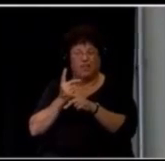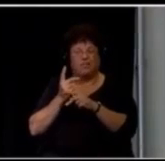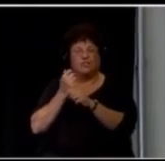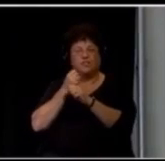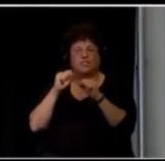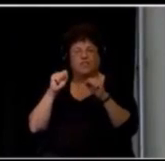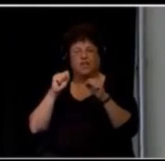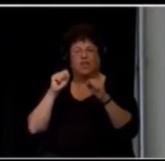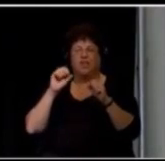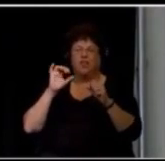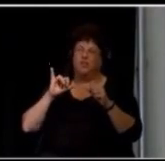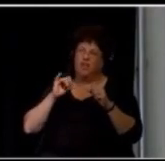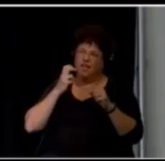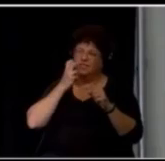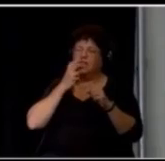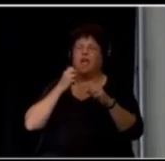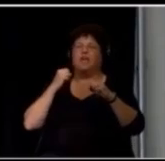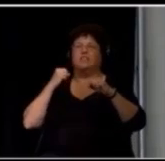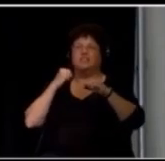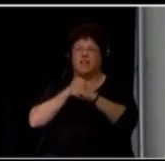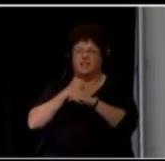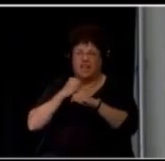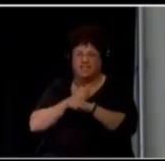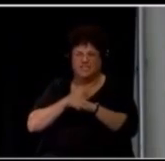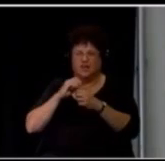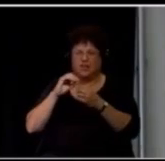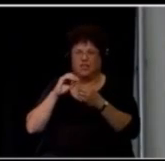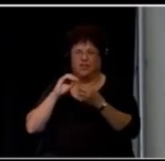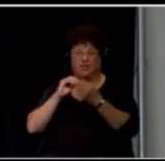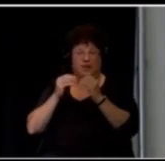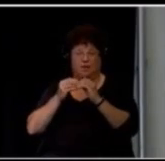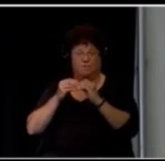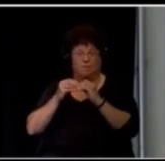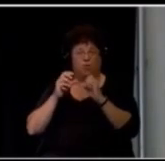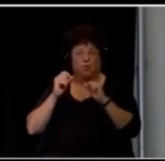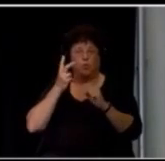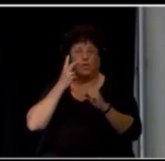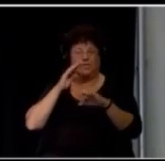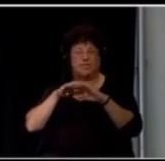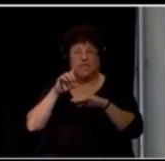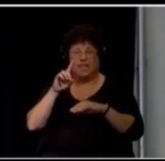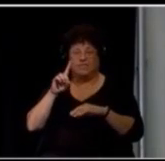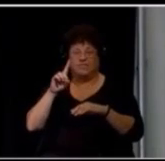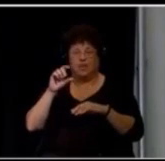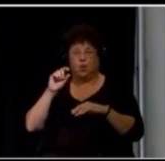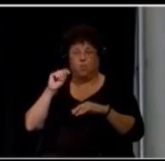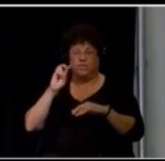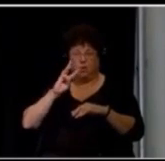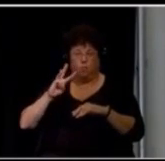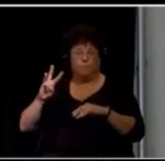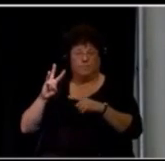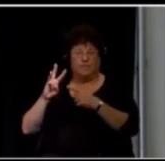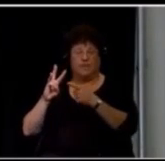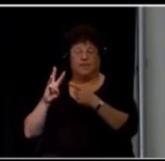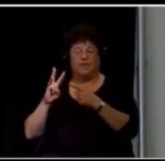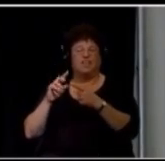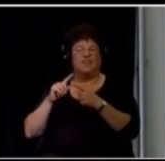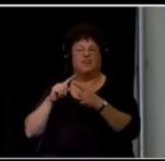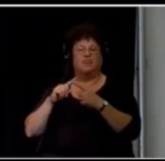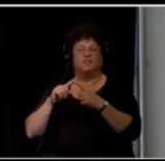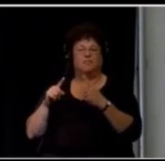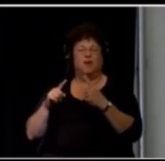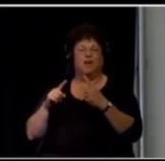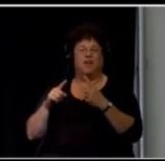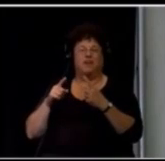a statistical figure, which you can access on the DOT website, but is not something